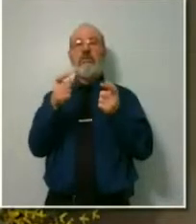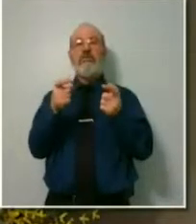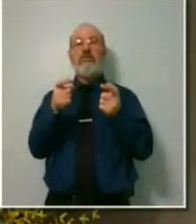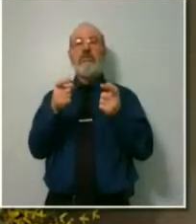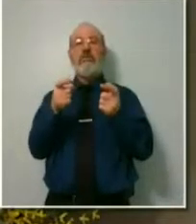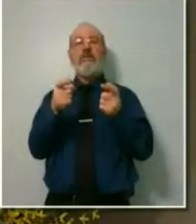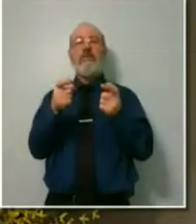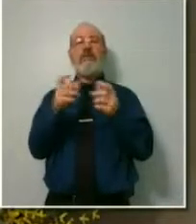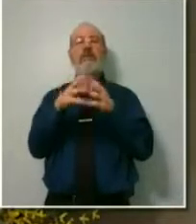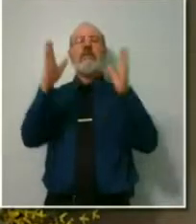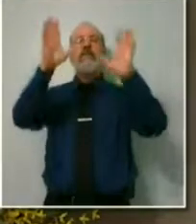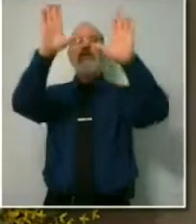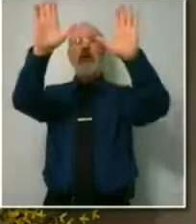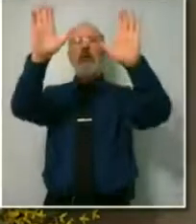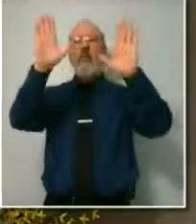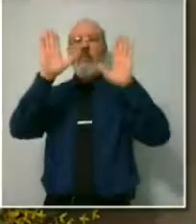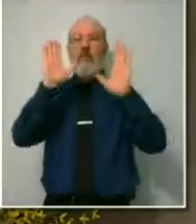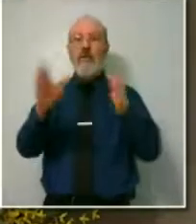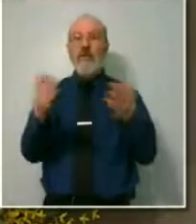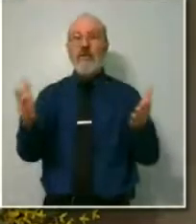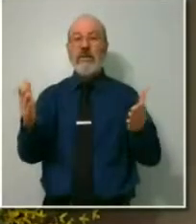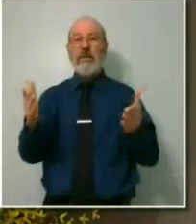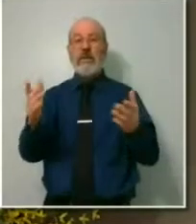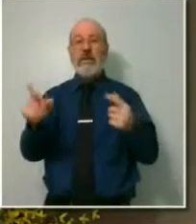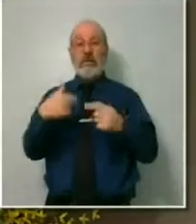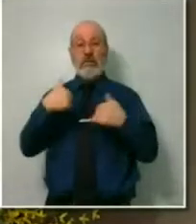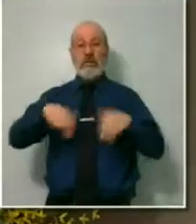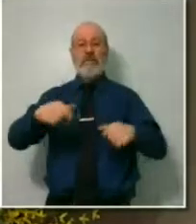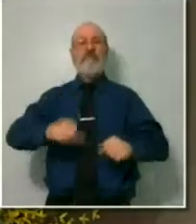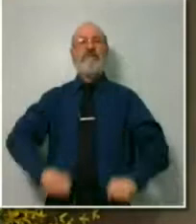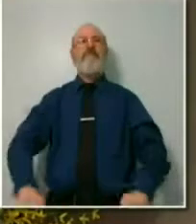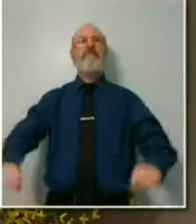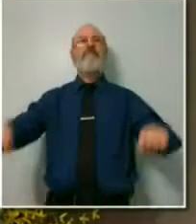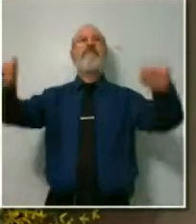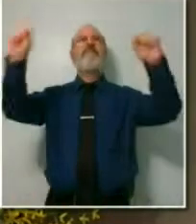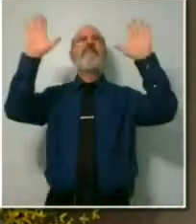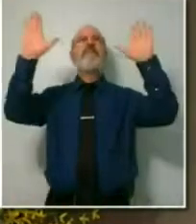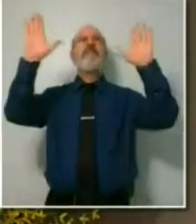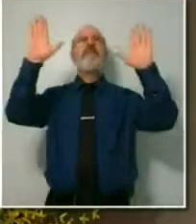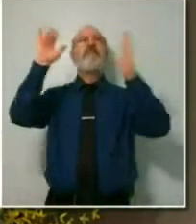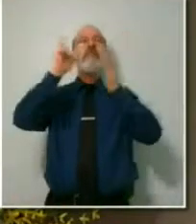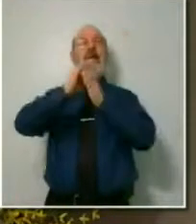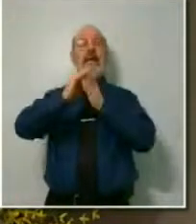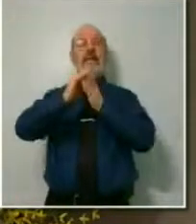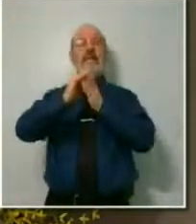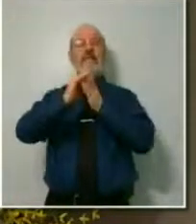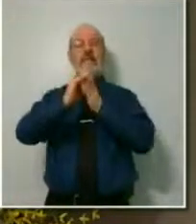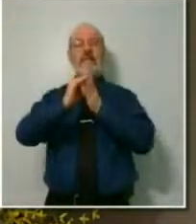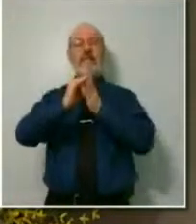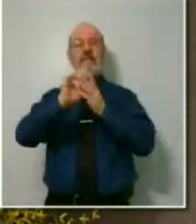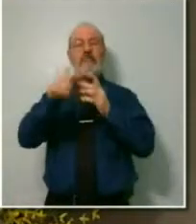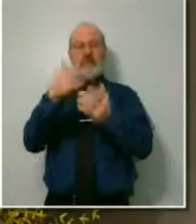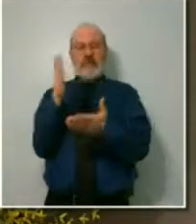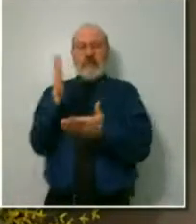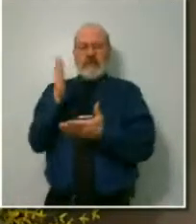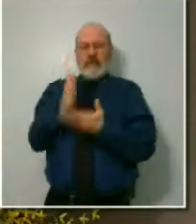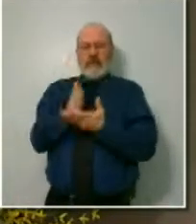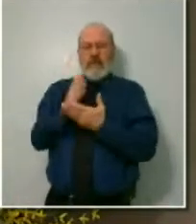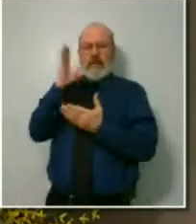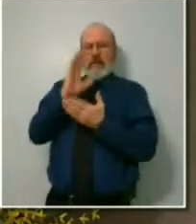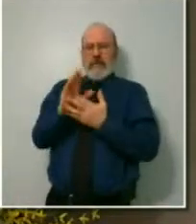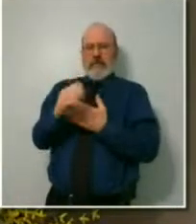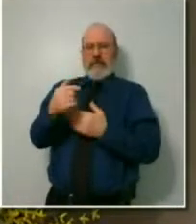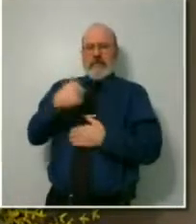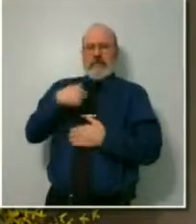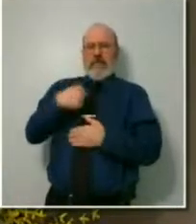a wonderful thing when you and I finally yield to that concept and principle, when we stop believing that we're in